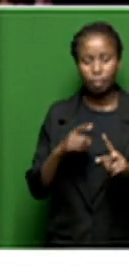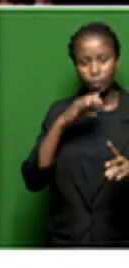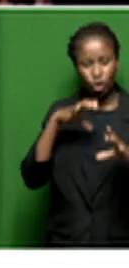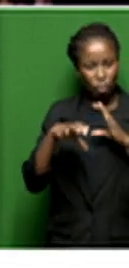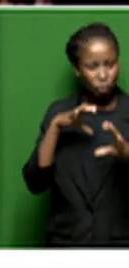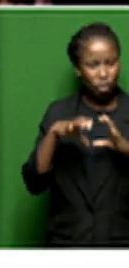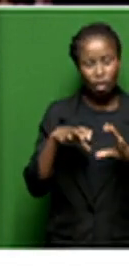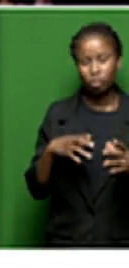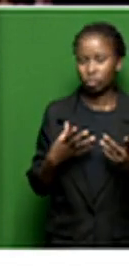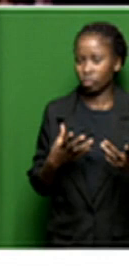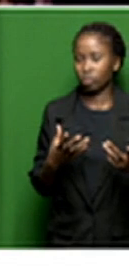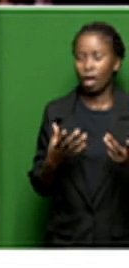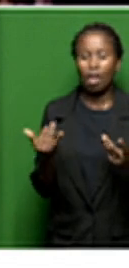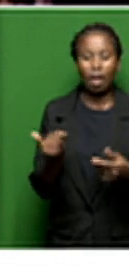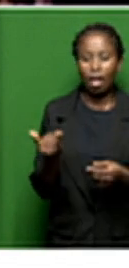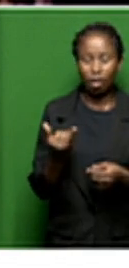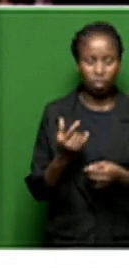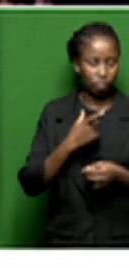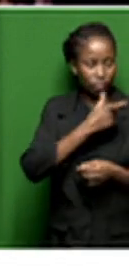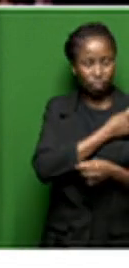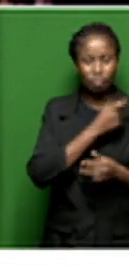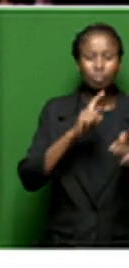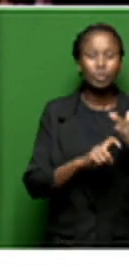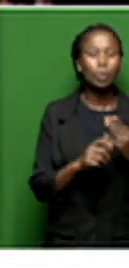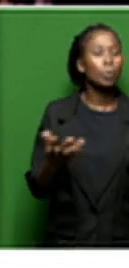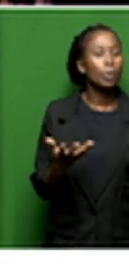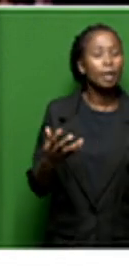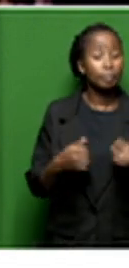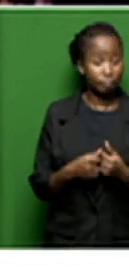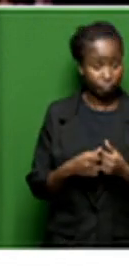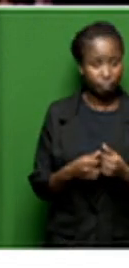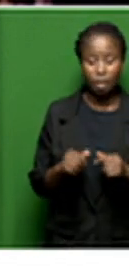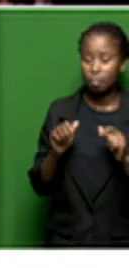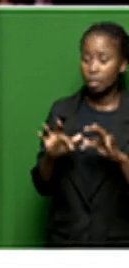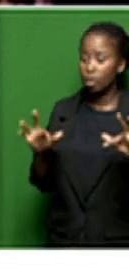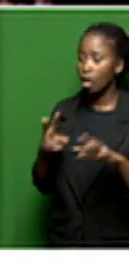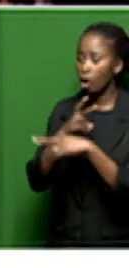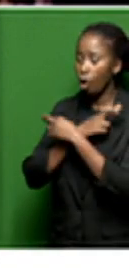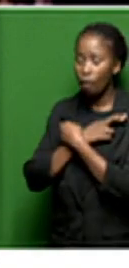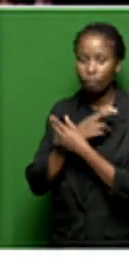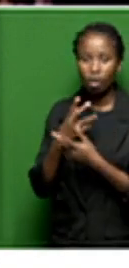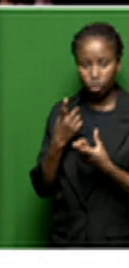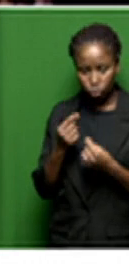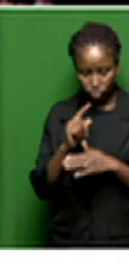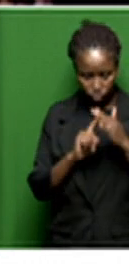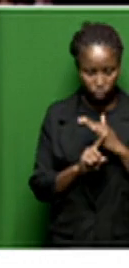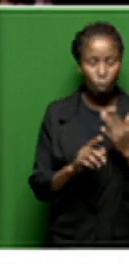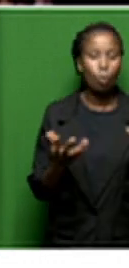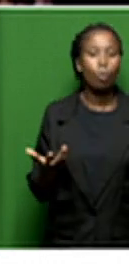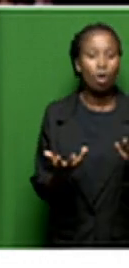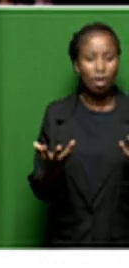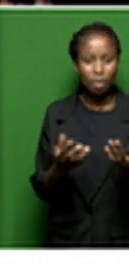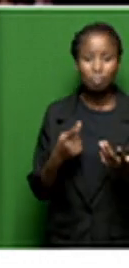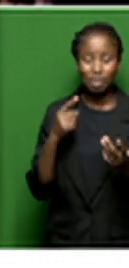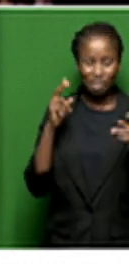sites are, when they're open, people having time off for work and so on. Vaccine access issues is what we